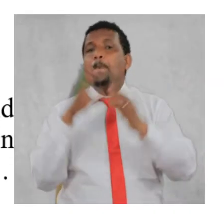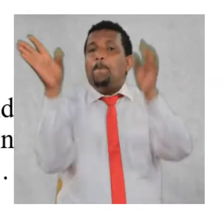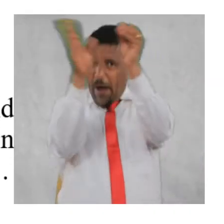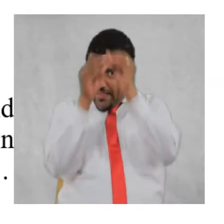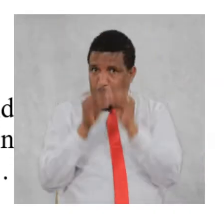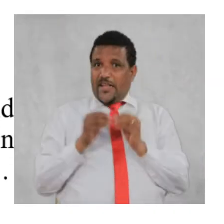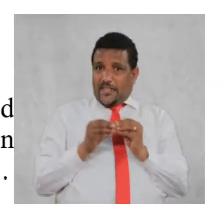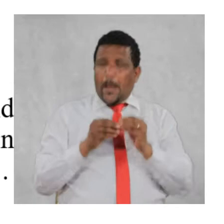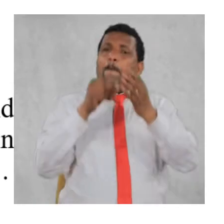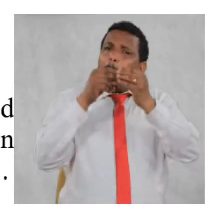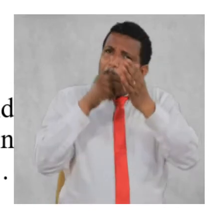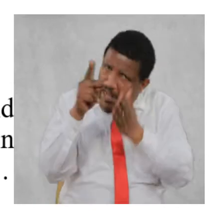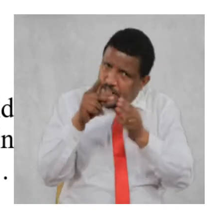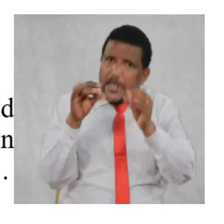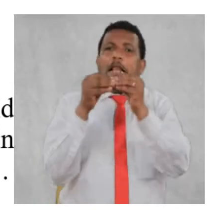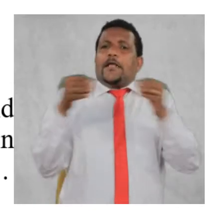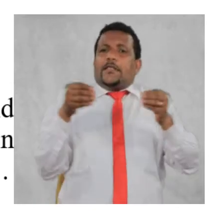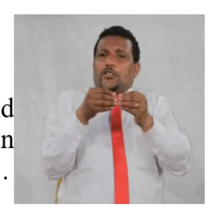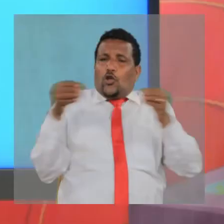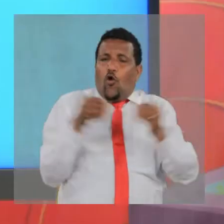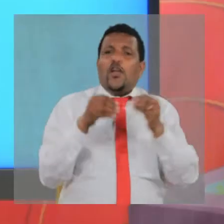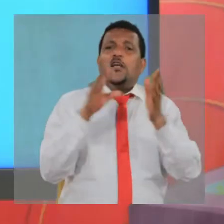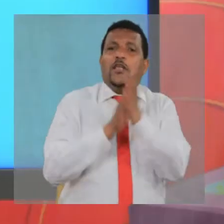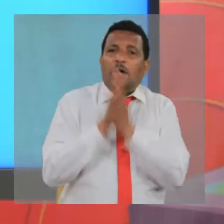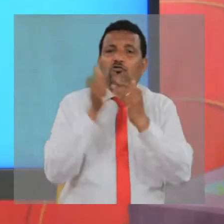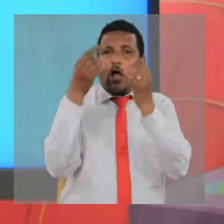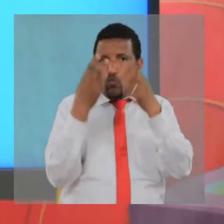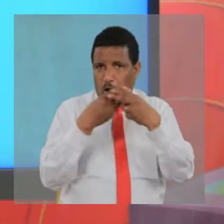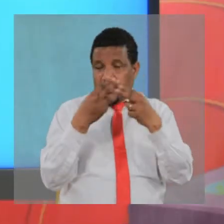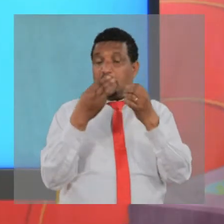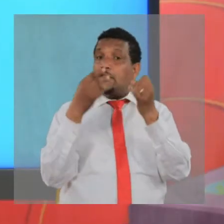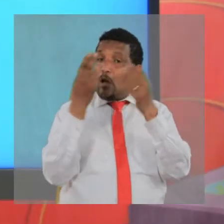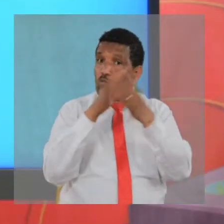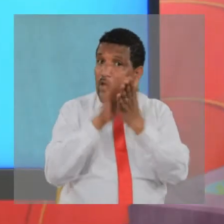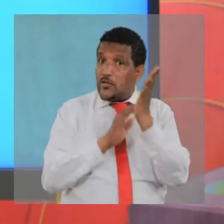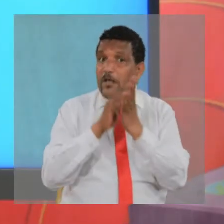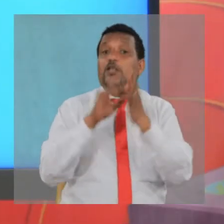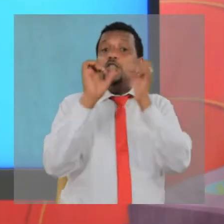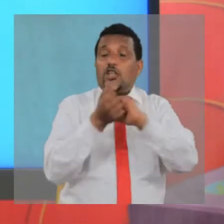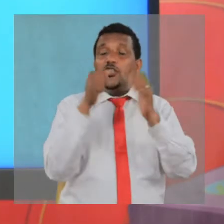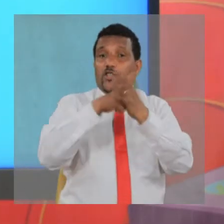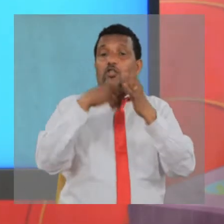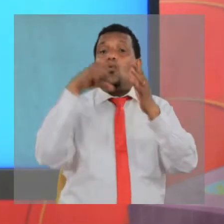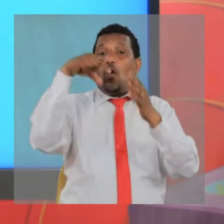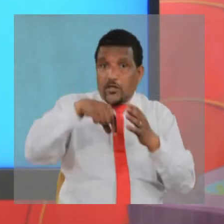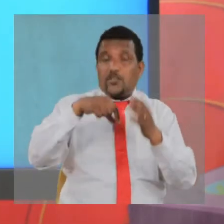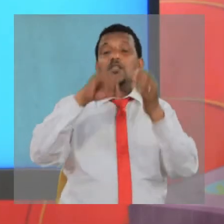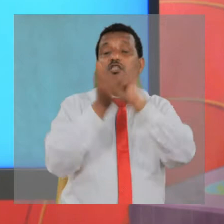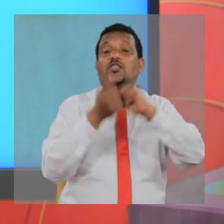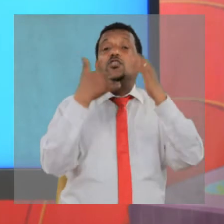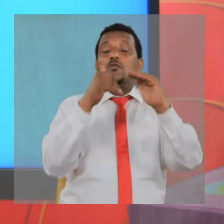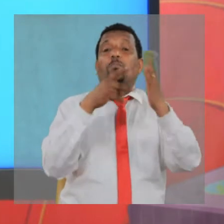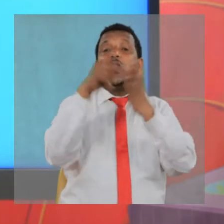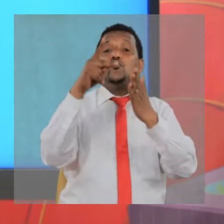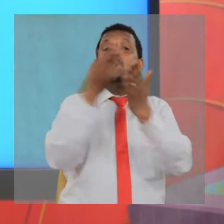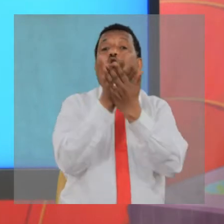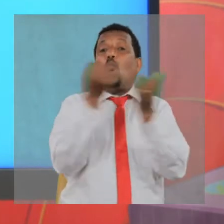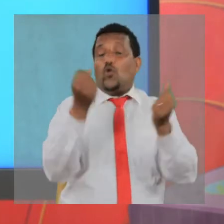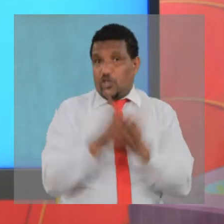Mathematically, the price elasticity of demand is calculated by dividing the percentage change in quantity demanded caused by the percentage change in price of a